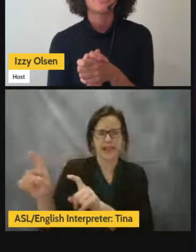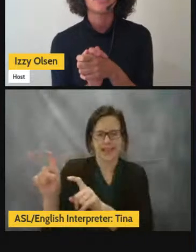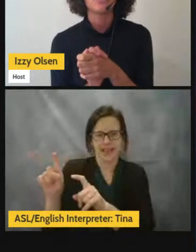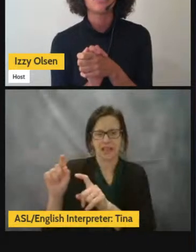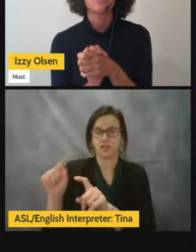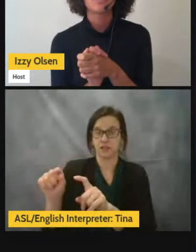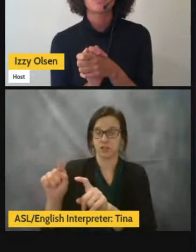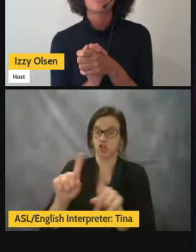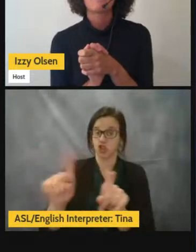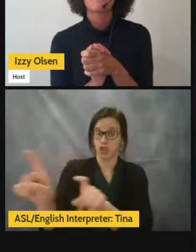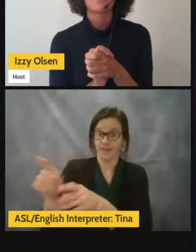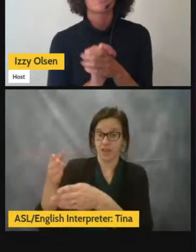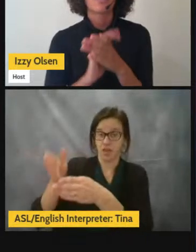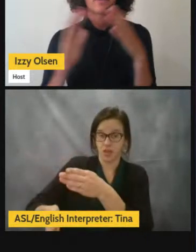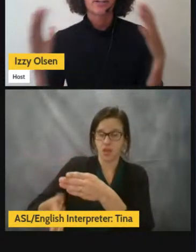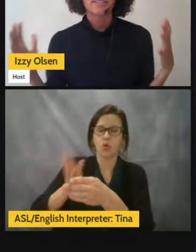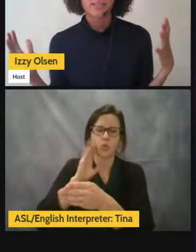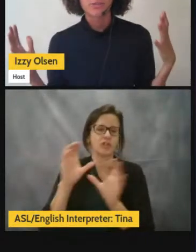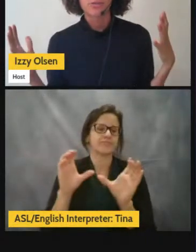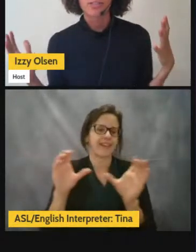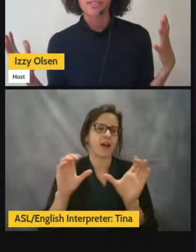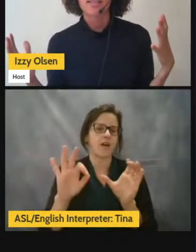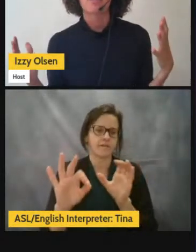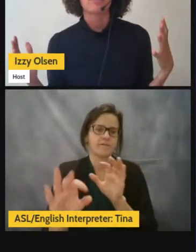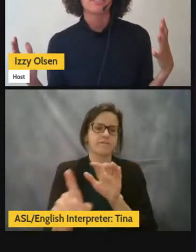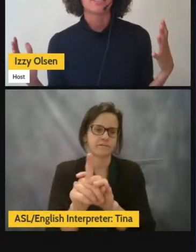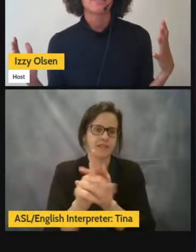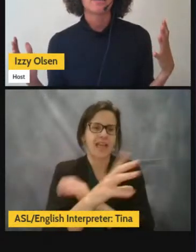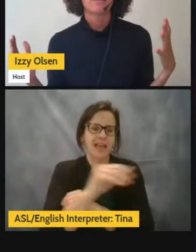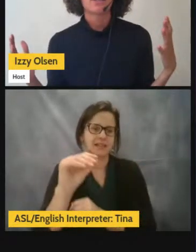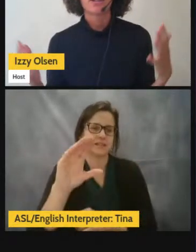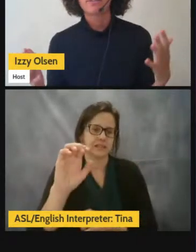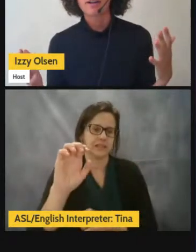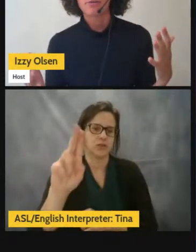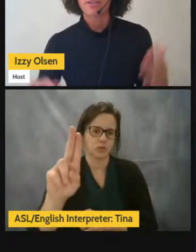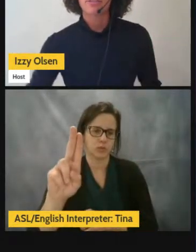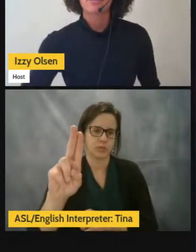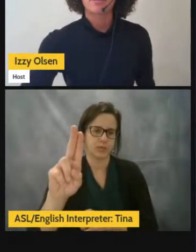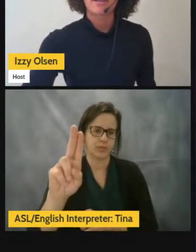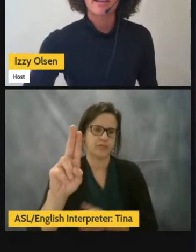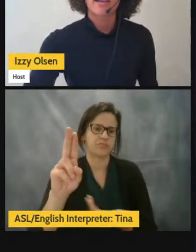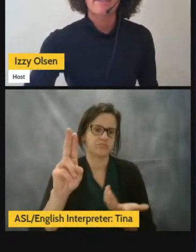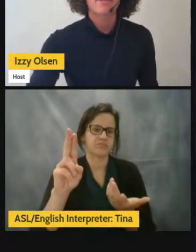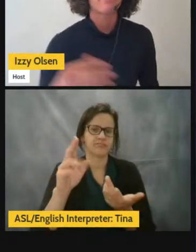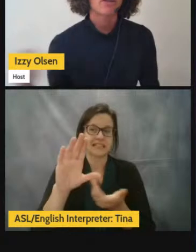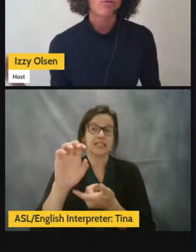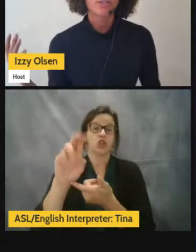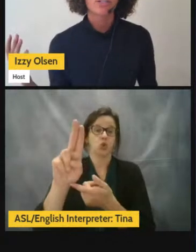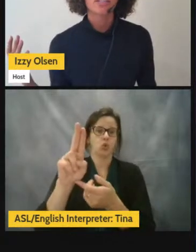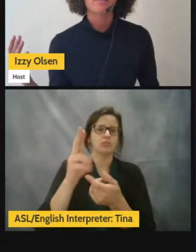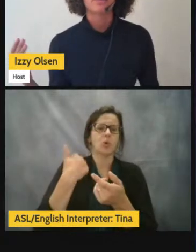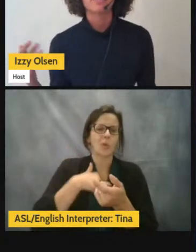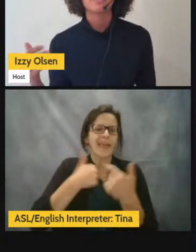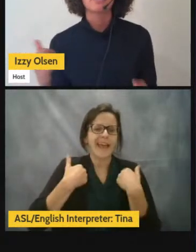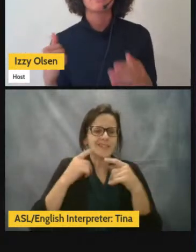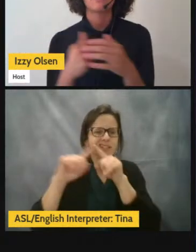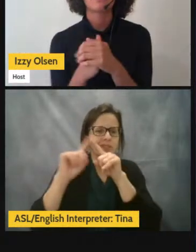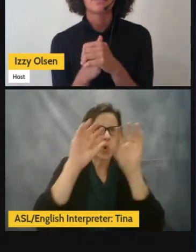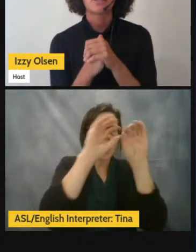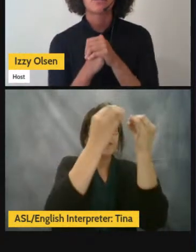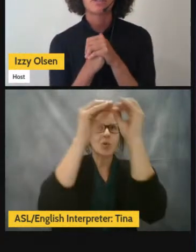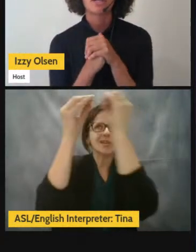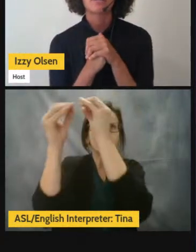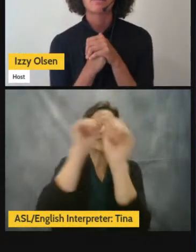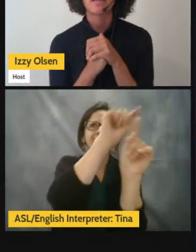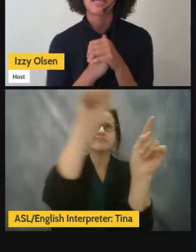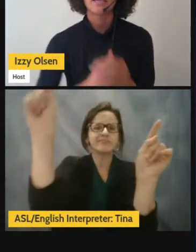and your CEUs for all of our institutions that we certify with. If you have any questions, please feel